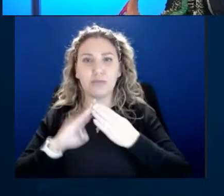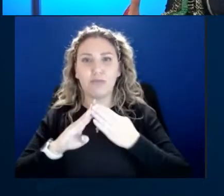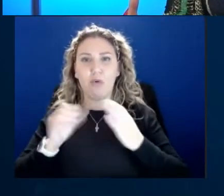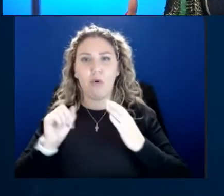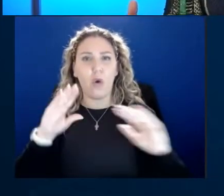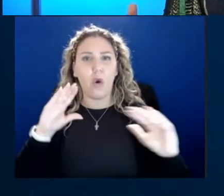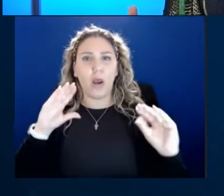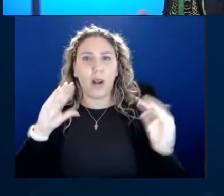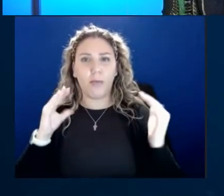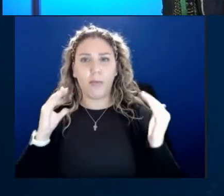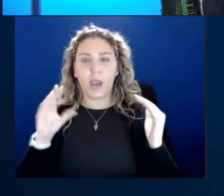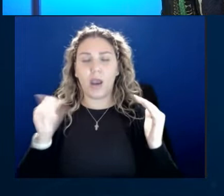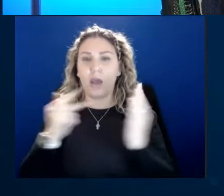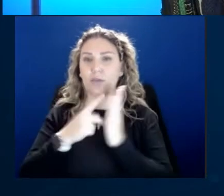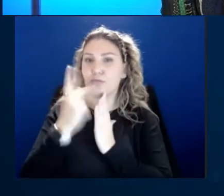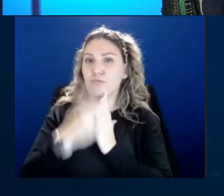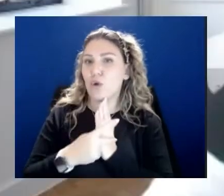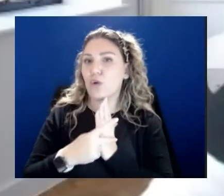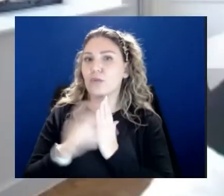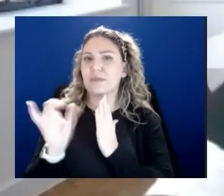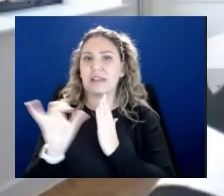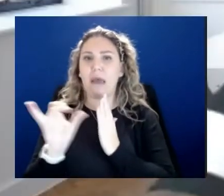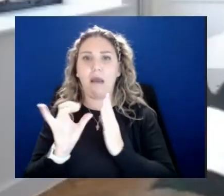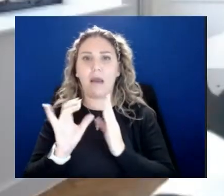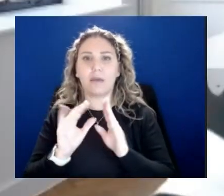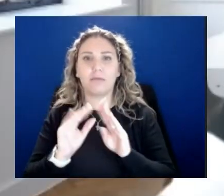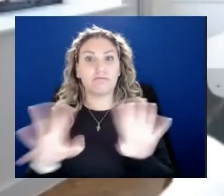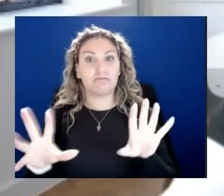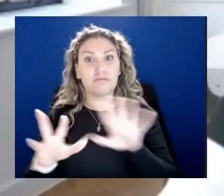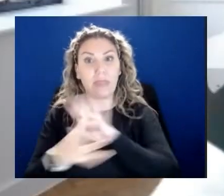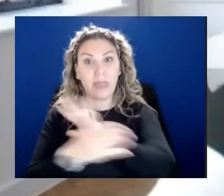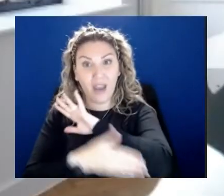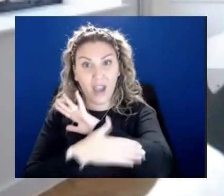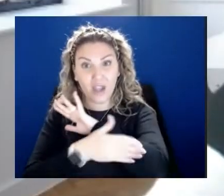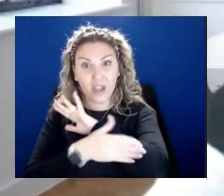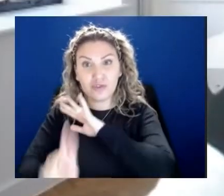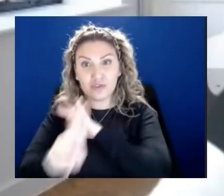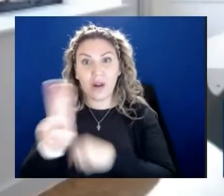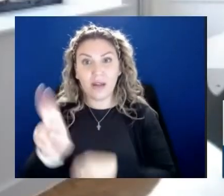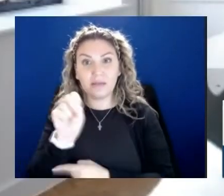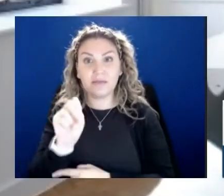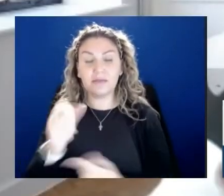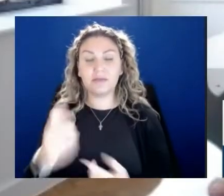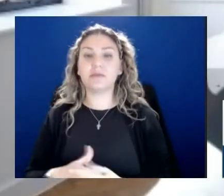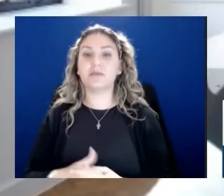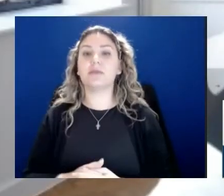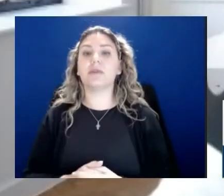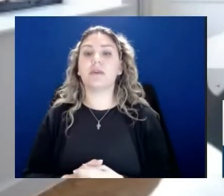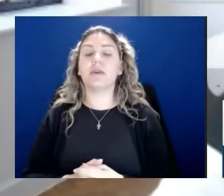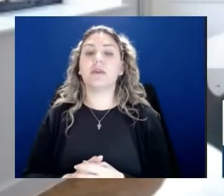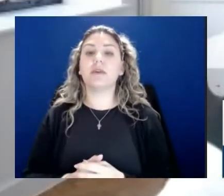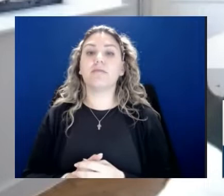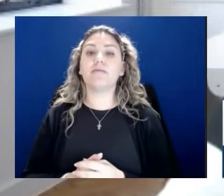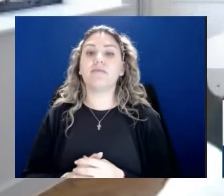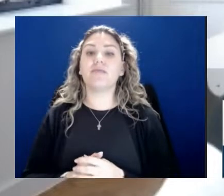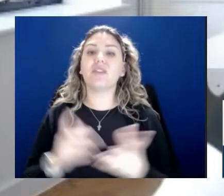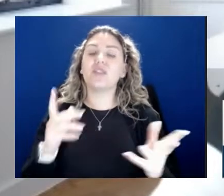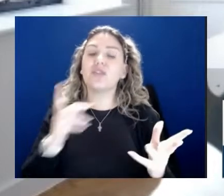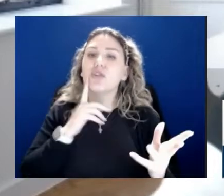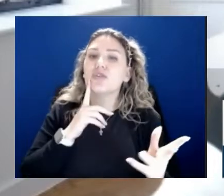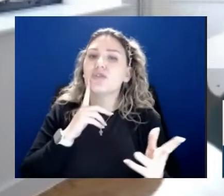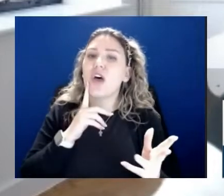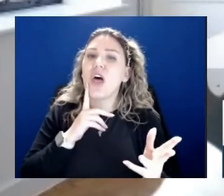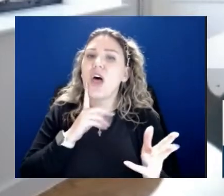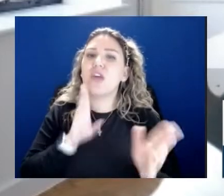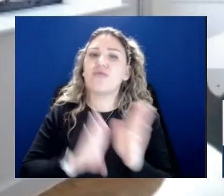other programs like this across the country? Well, I think there's a Thrive approach that we take, which